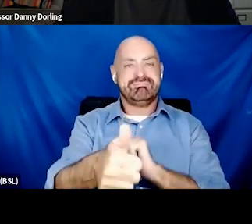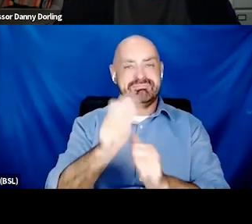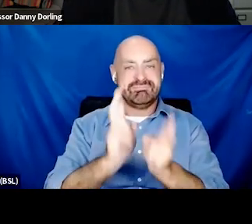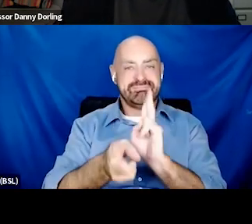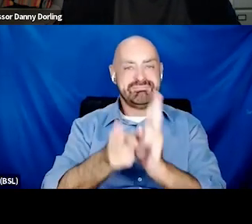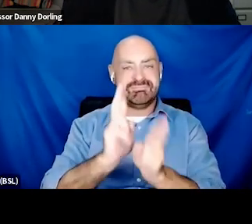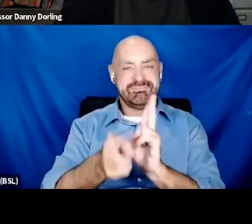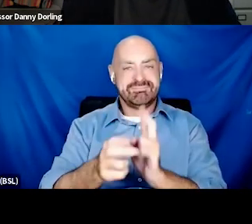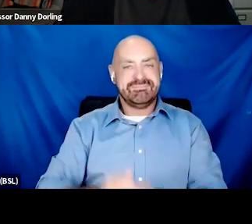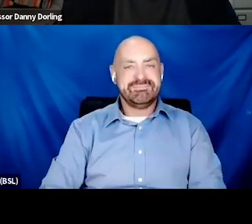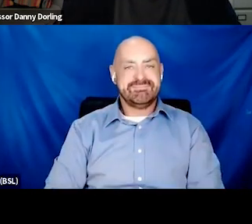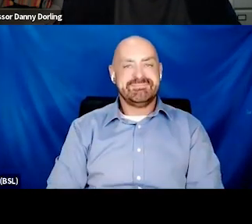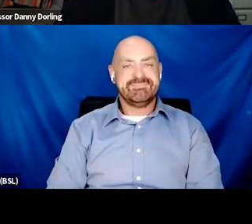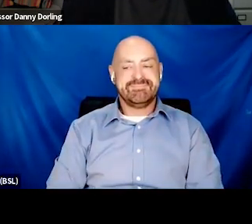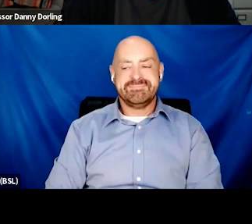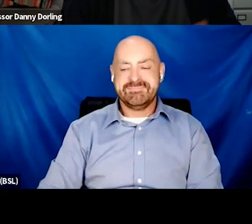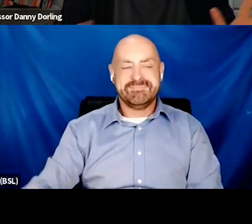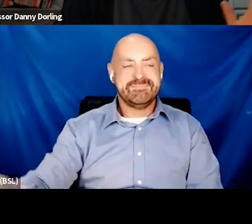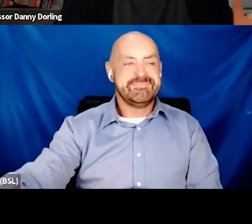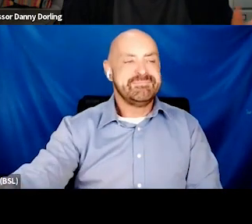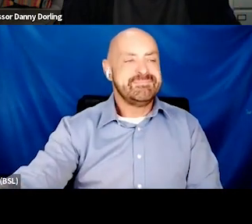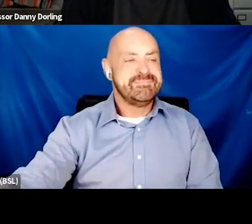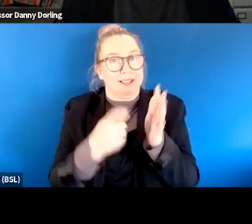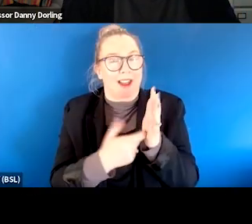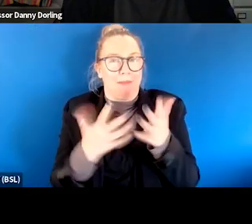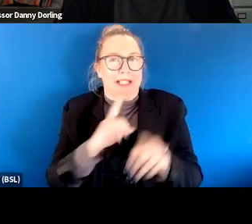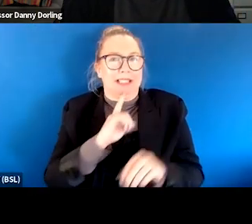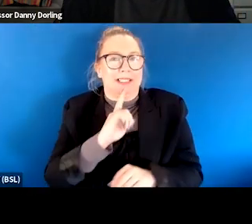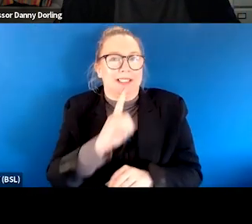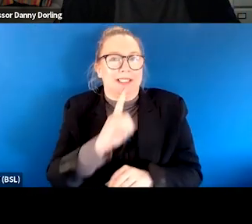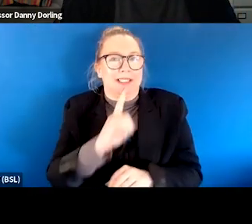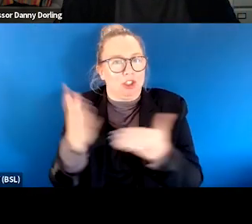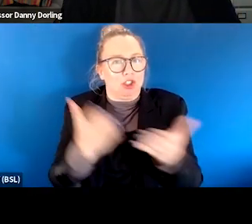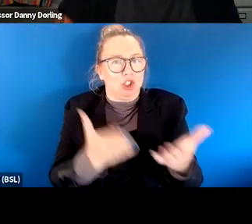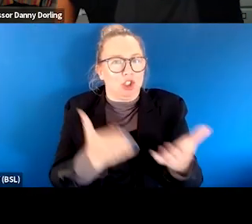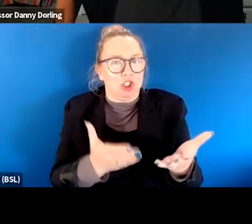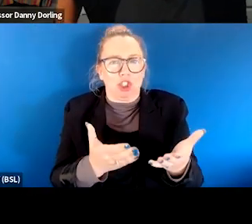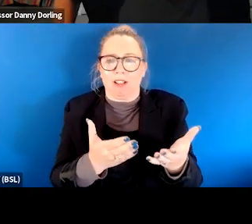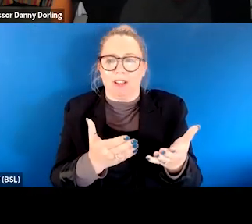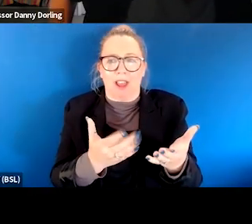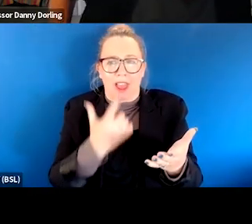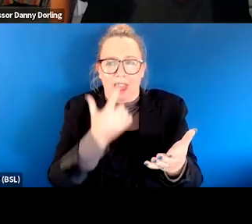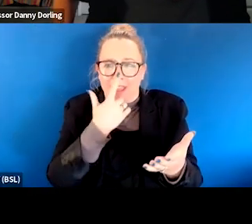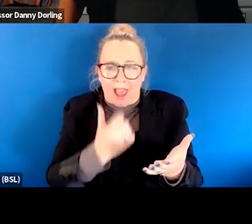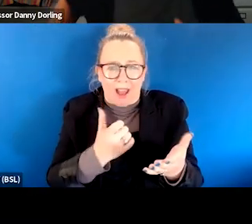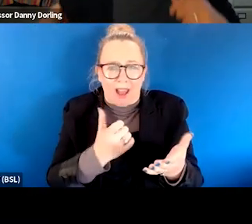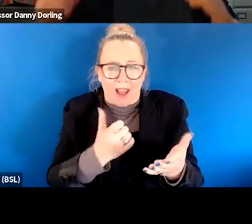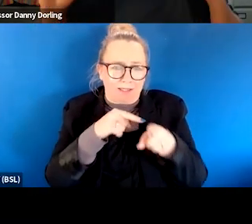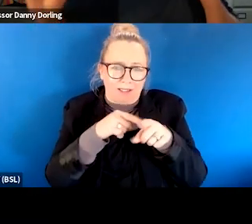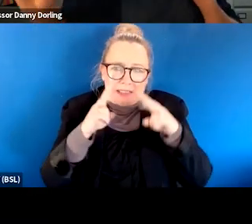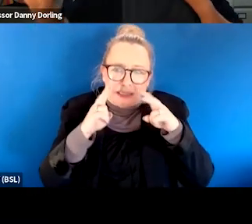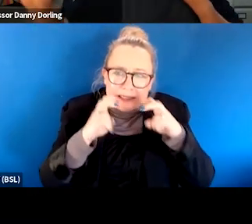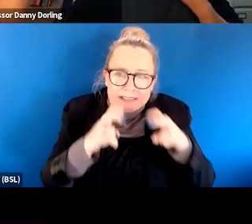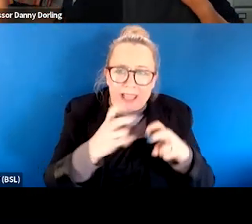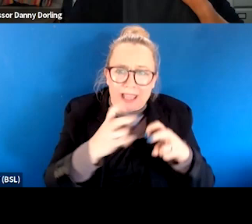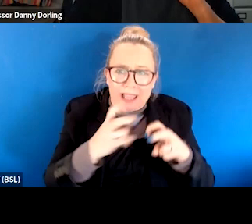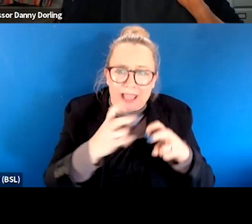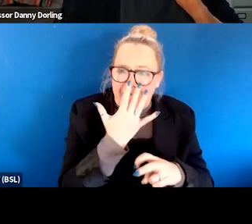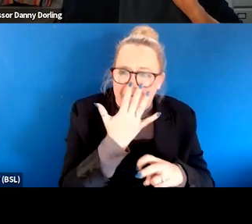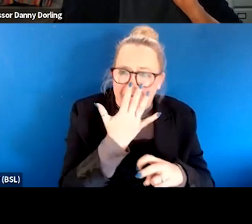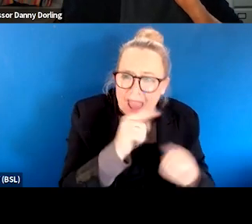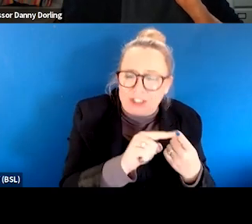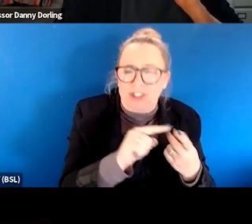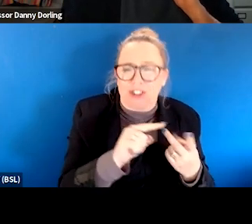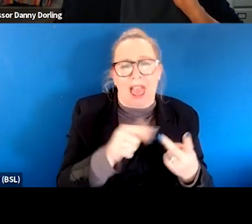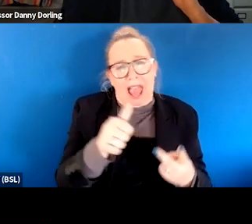So, as Peter said in the introduction, this is looked at in all kinds of ways, regionally by age. You'll probably be thankful I've shown you so many graphs. I'm not going to show